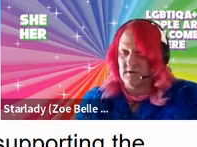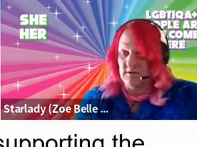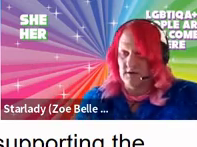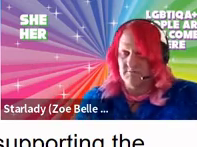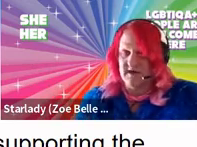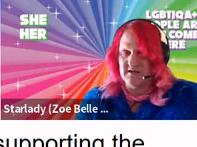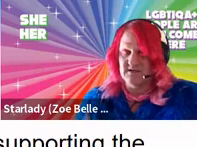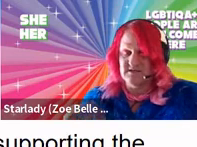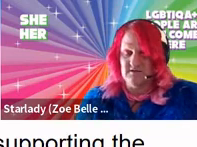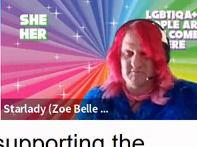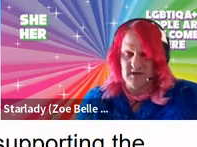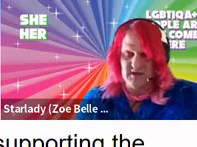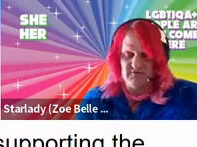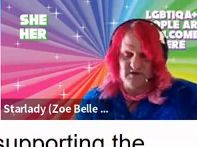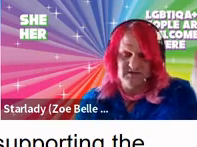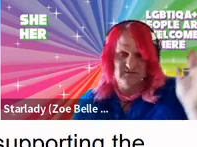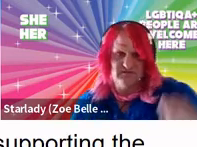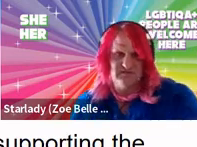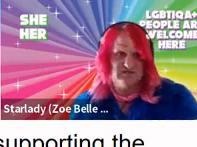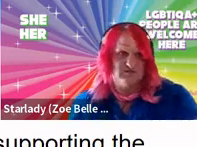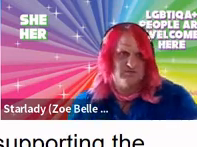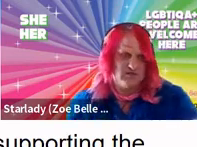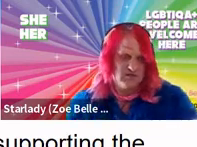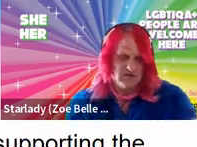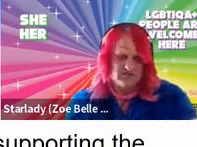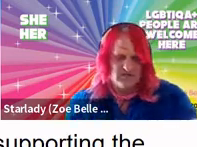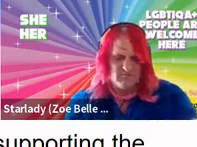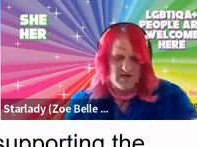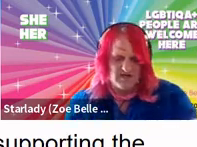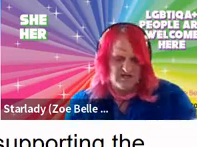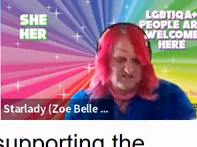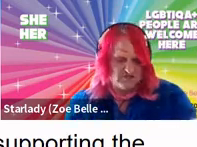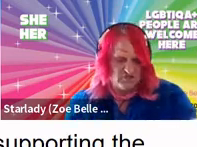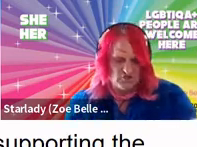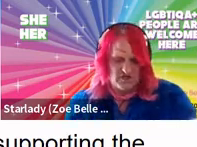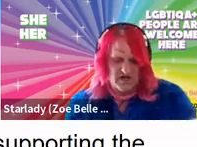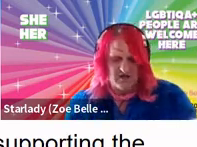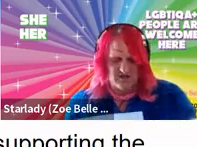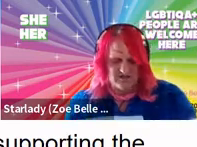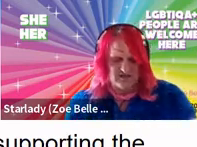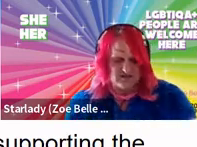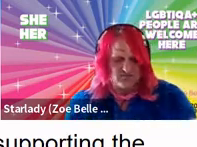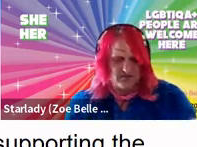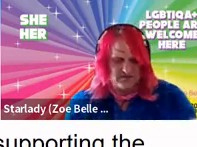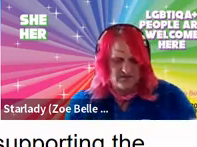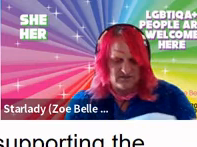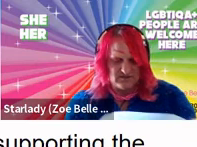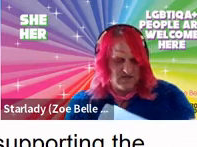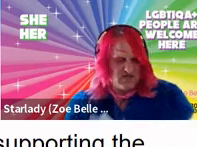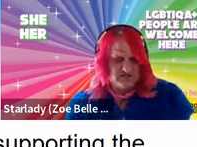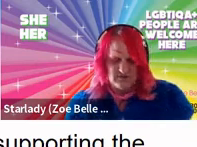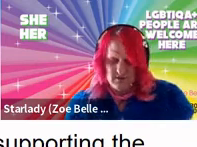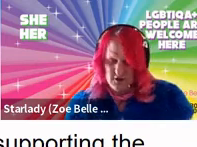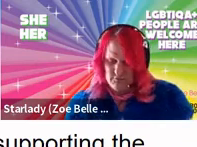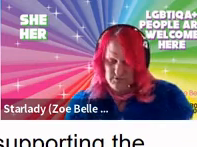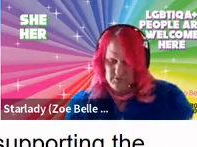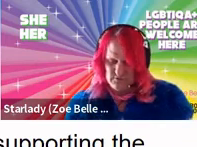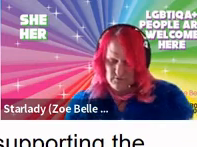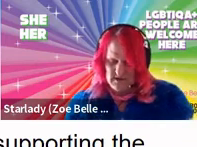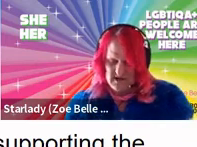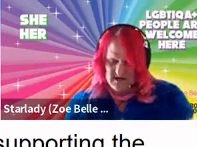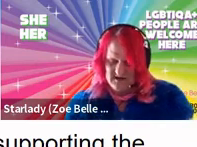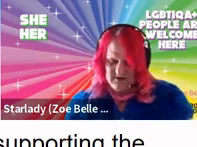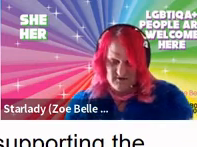they've thought a lot about this and have been given resources to do it. So you might need to look at other sectors' resources to